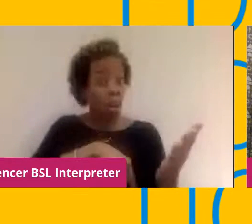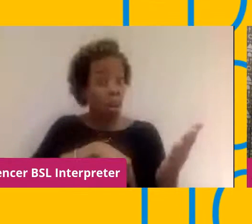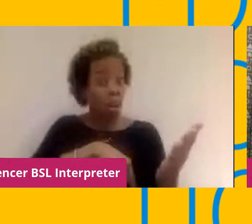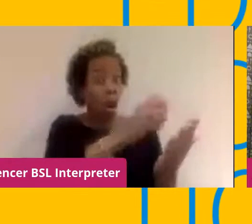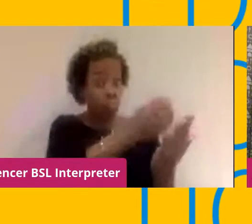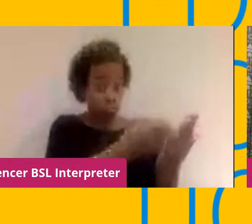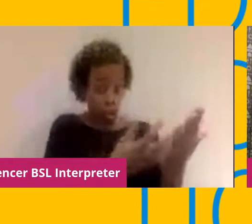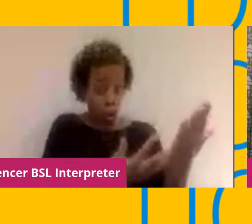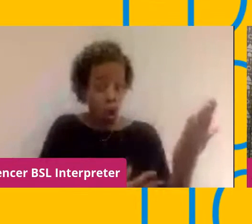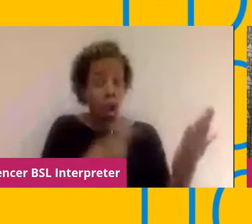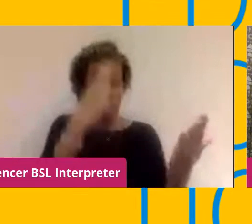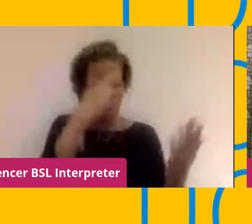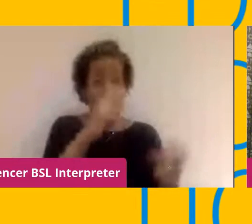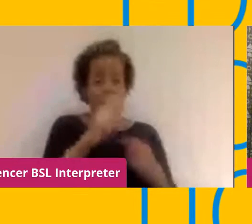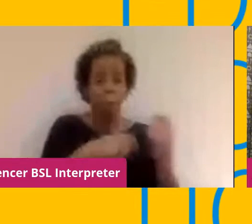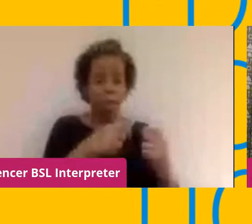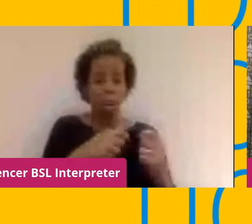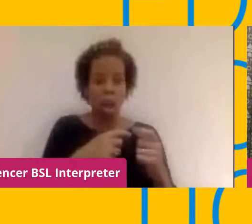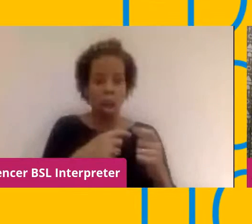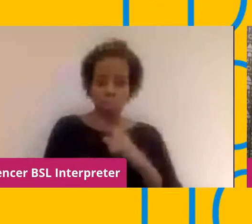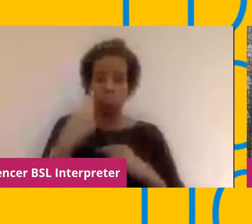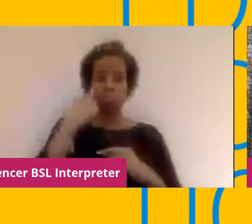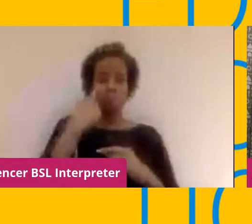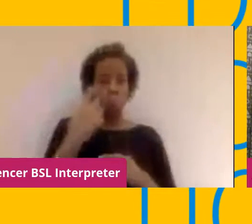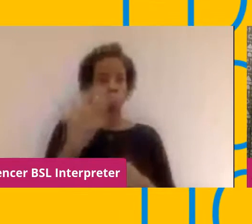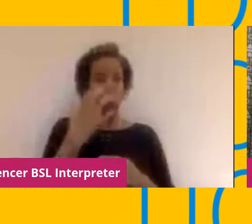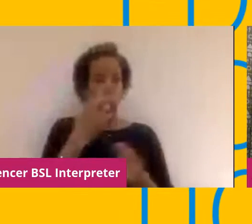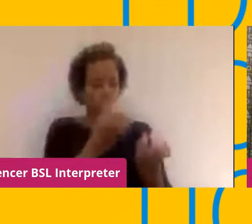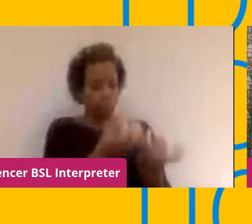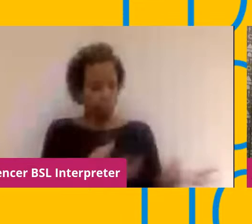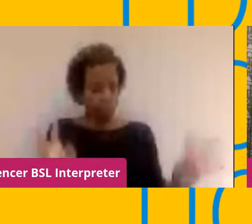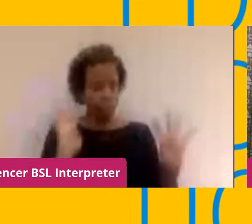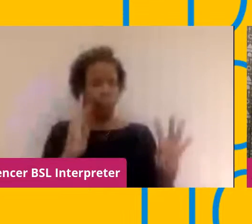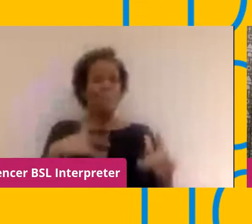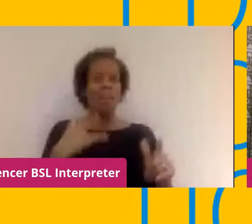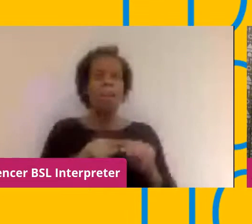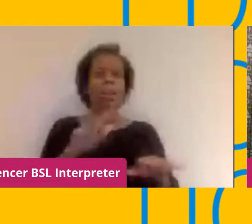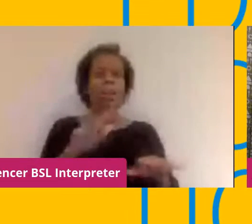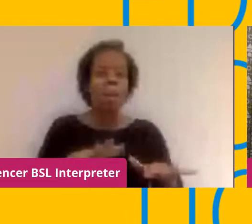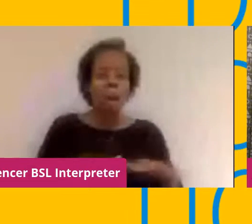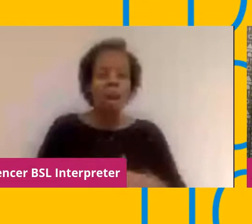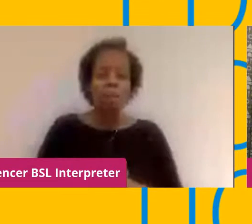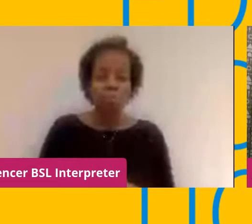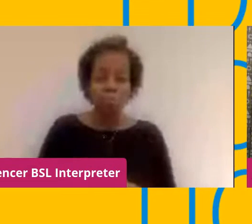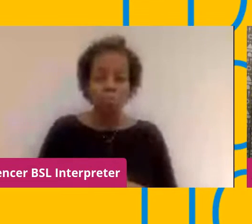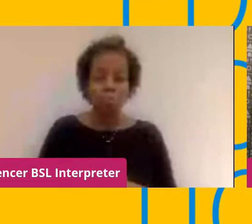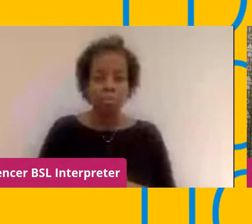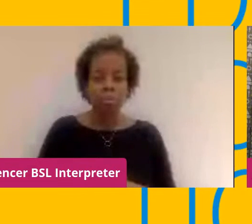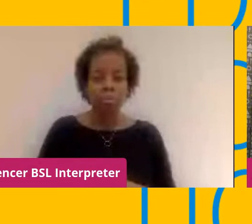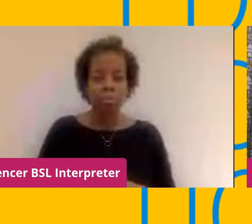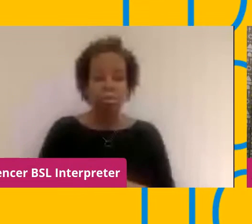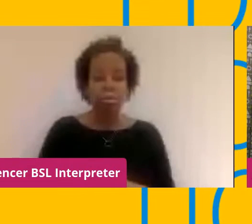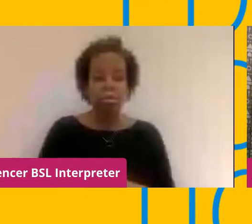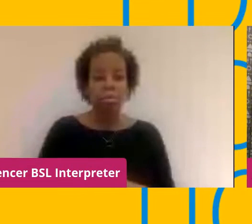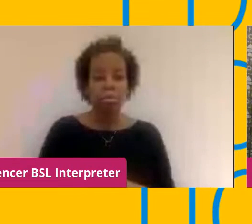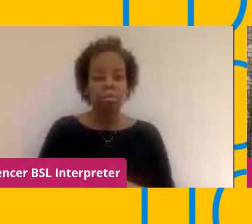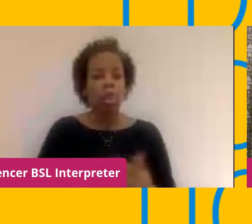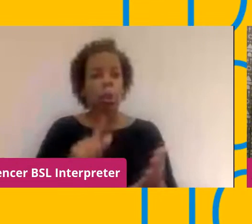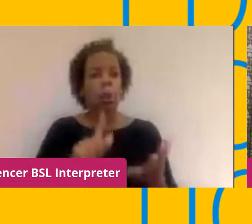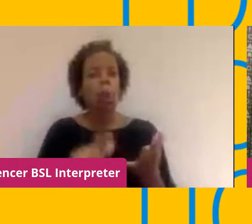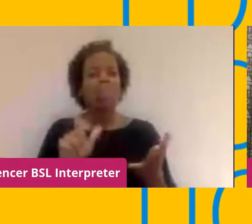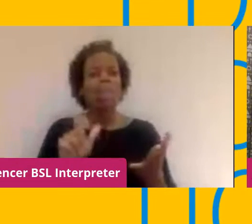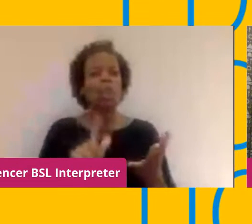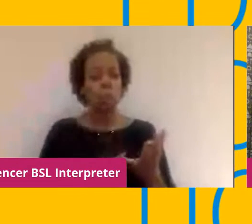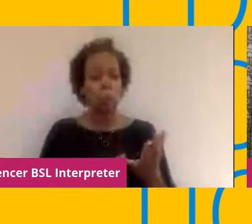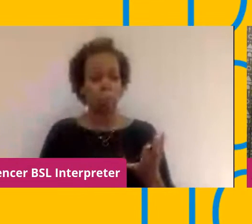issue. So it's quite a good tactic to use. I think it's really important for UCU's profile among academic related staff to be kind